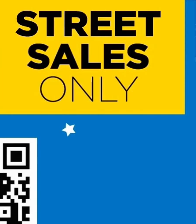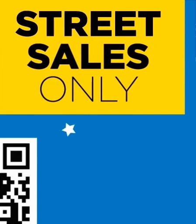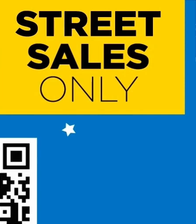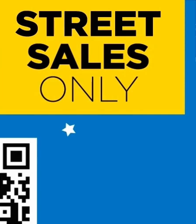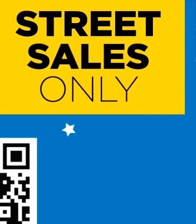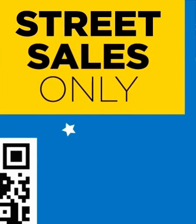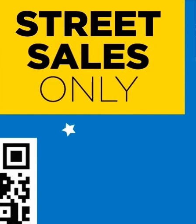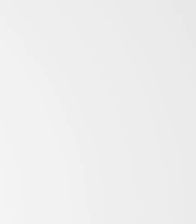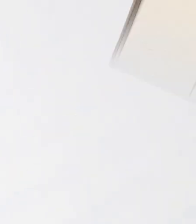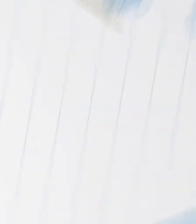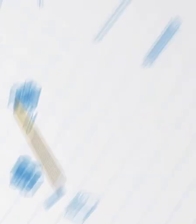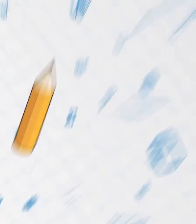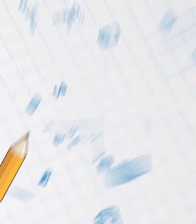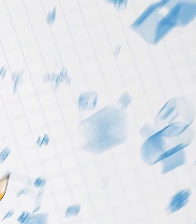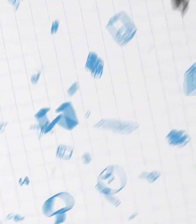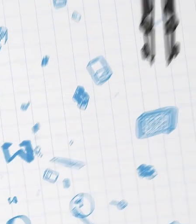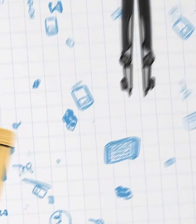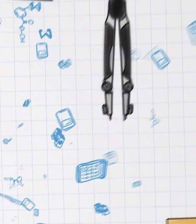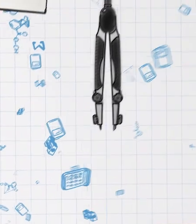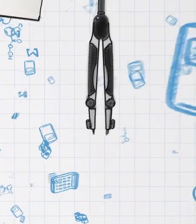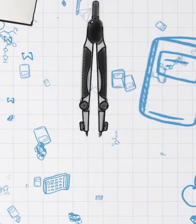Zoe and Zoshi.